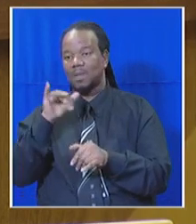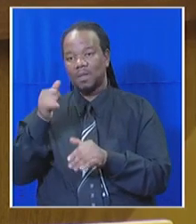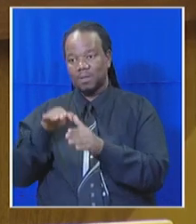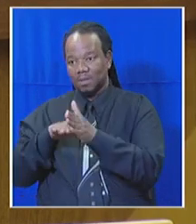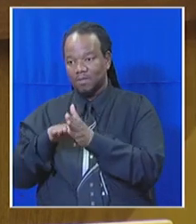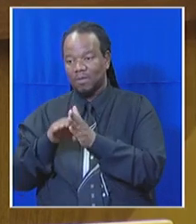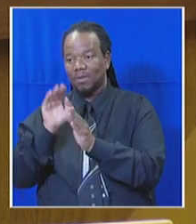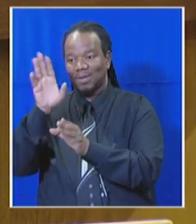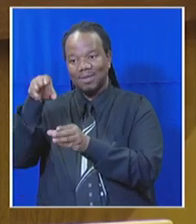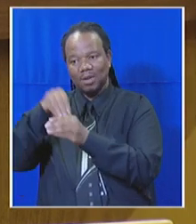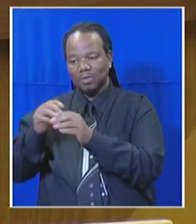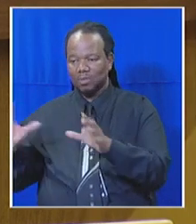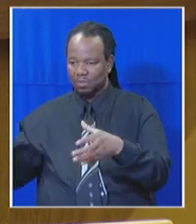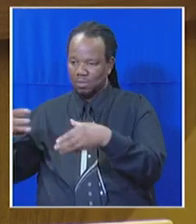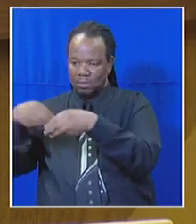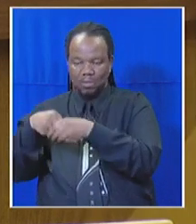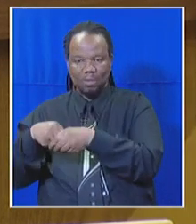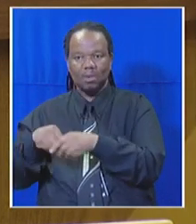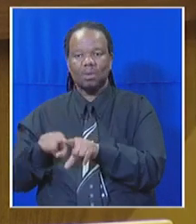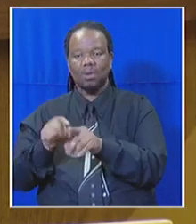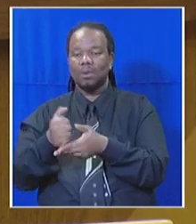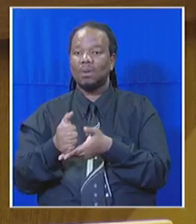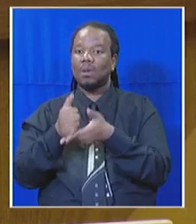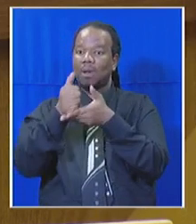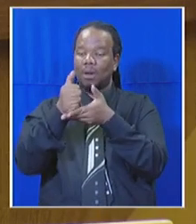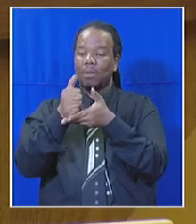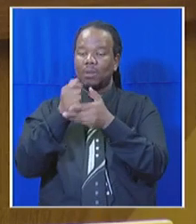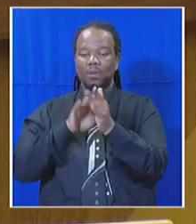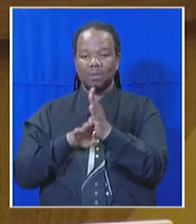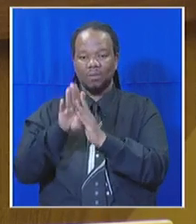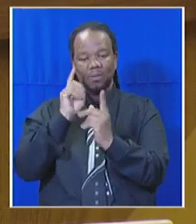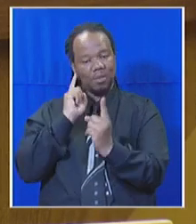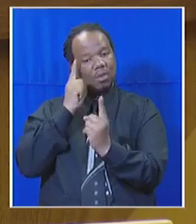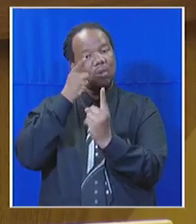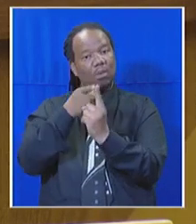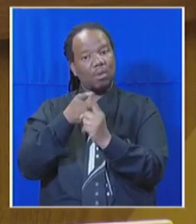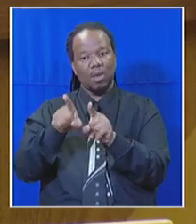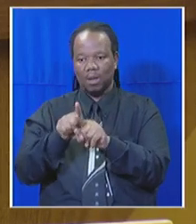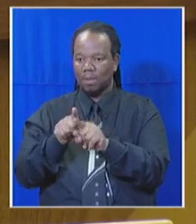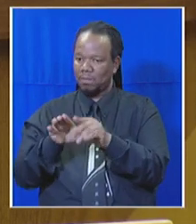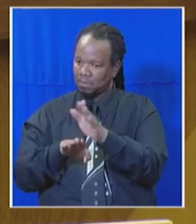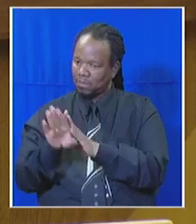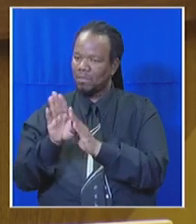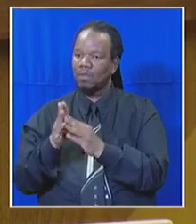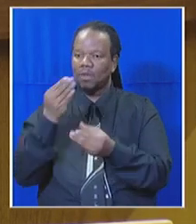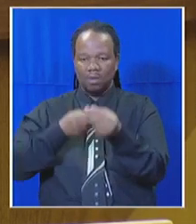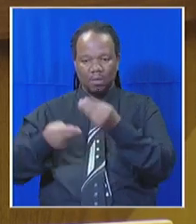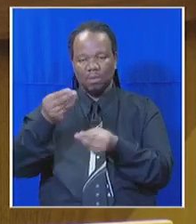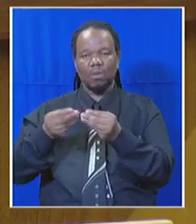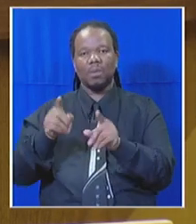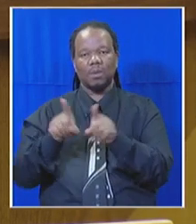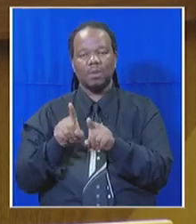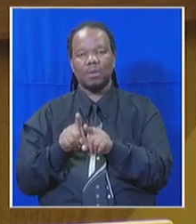that, and it's able to have developmental goals to jack up the economy and make sure that it safeguards